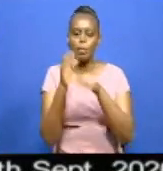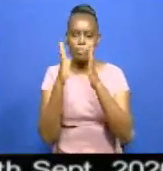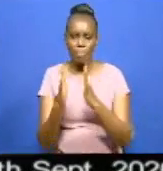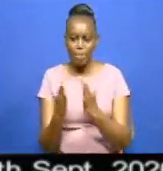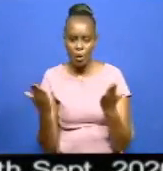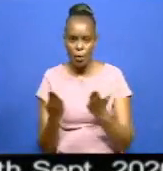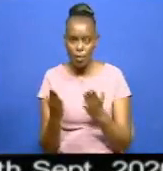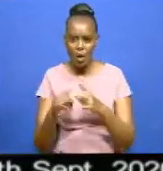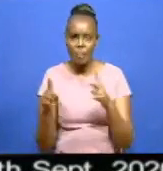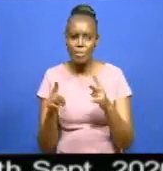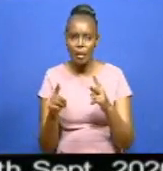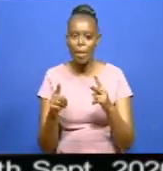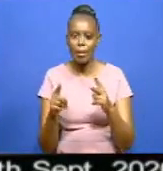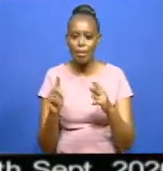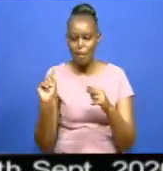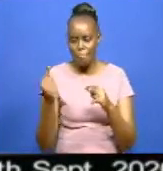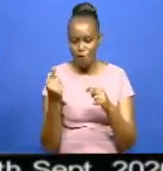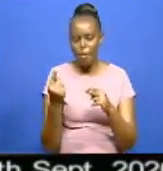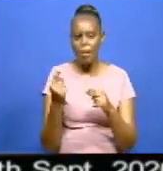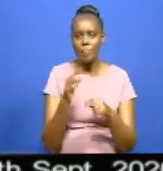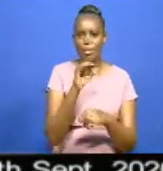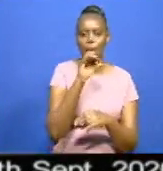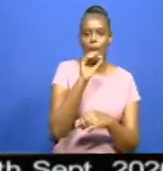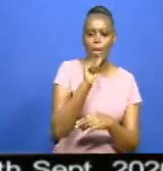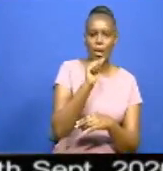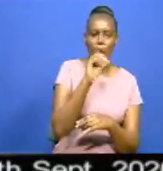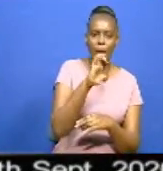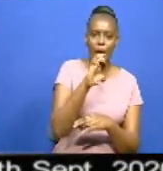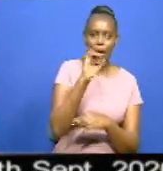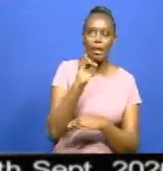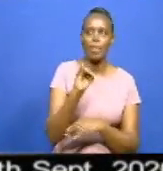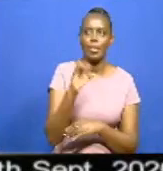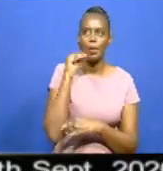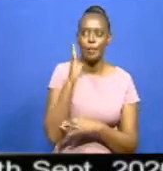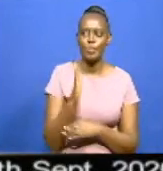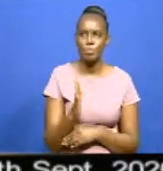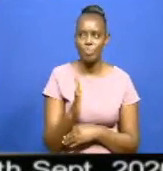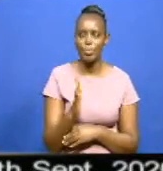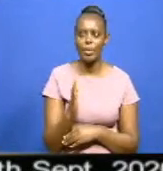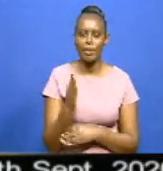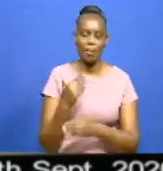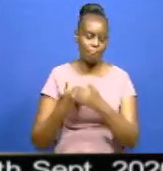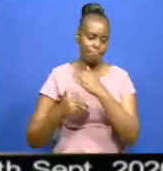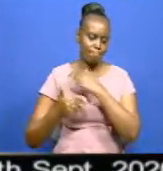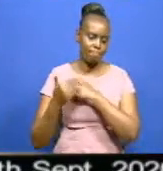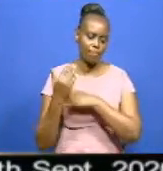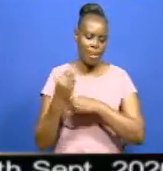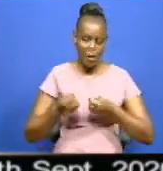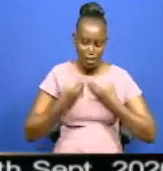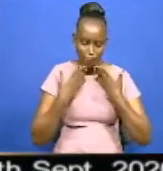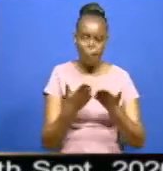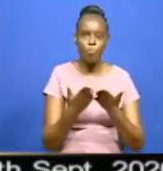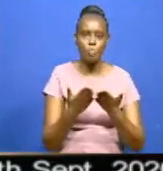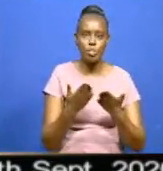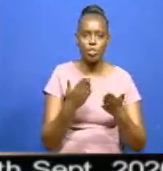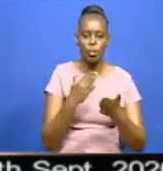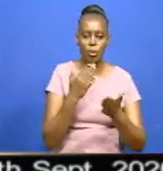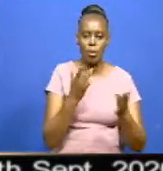where she began to be the first AIE. Honorable Speaker, my background being that concerned with